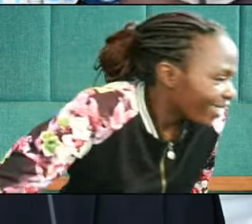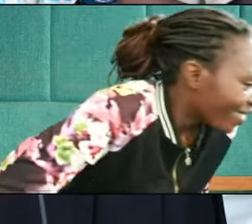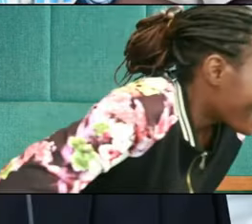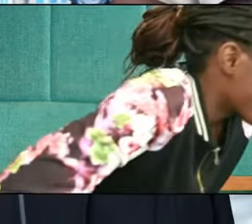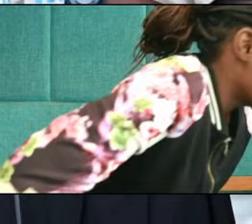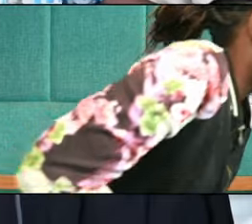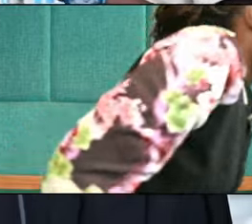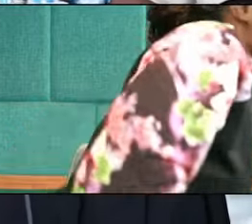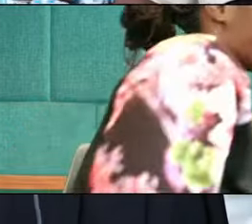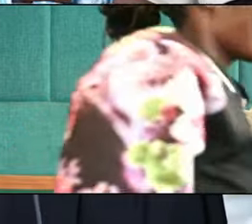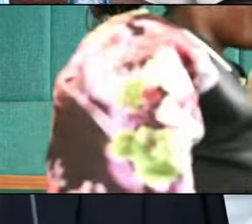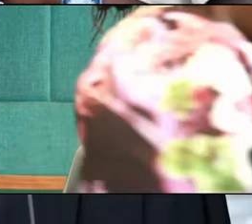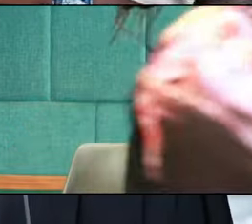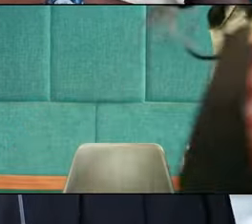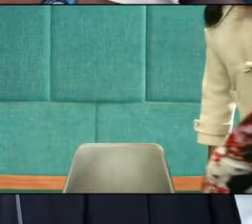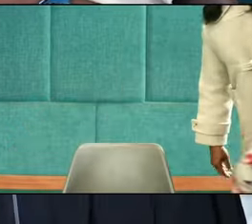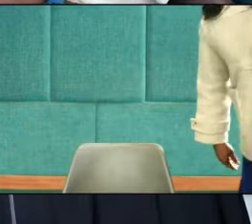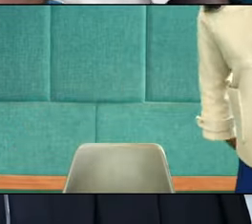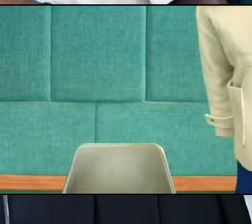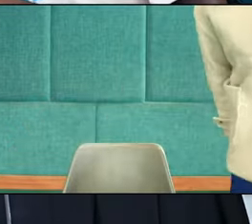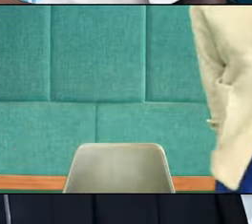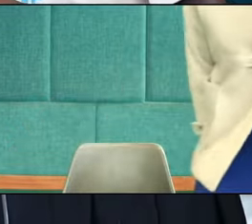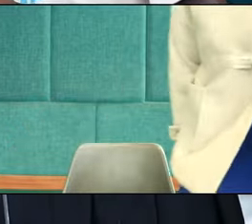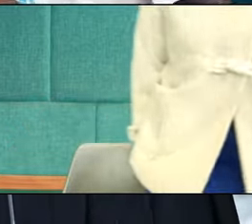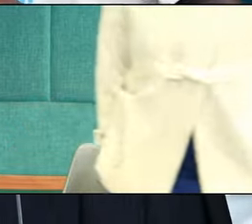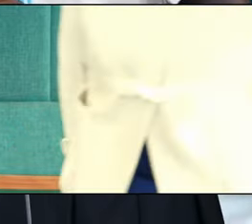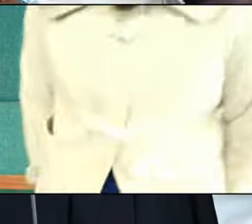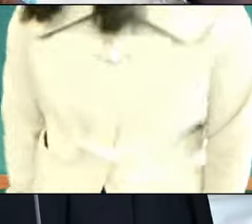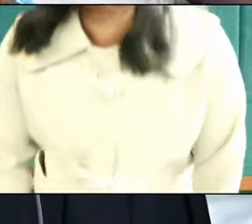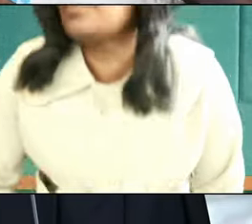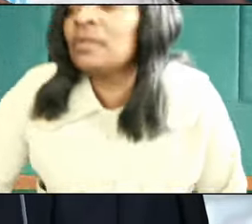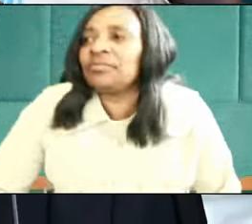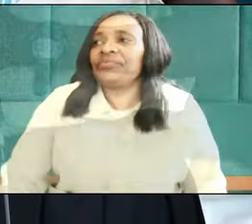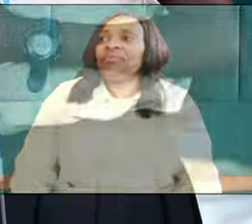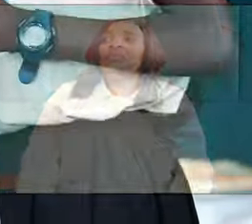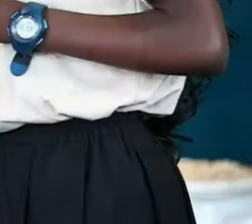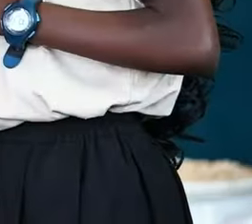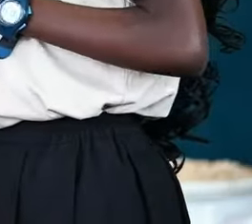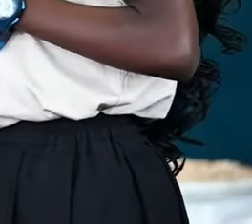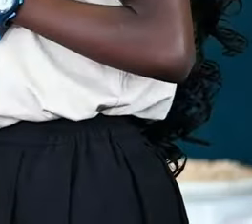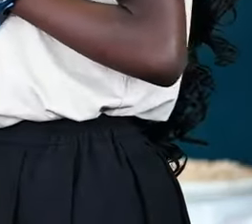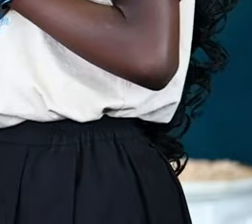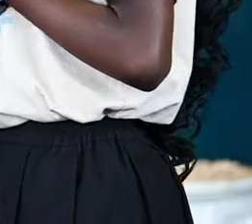Awesome. I love gifts. See, I even got you something for your birthday.